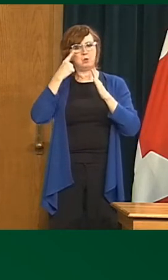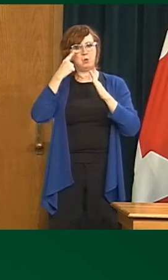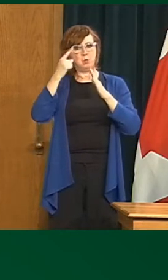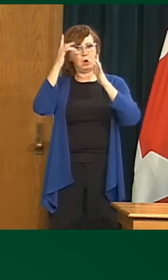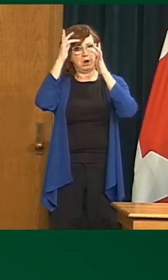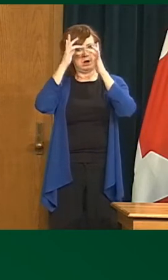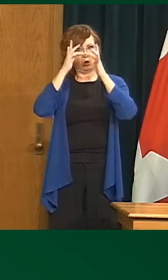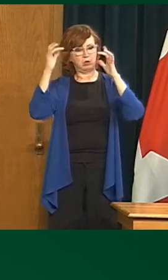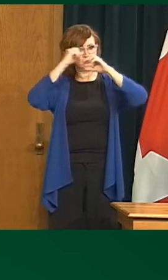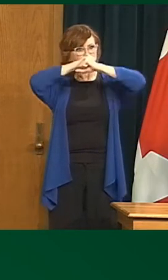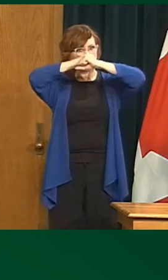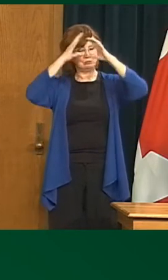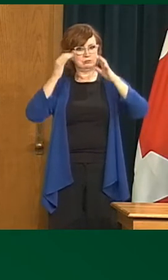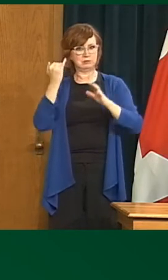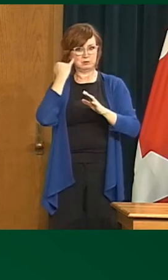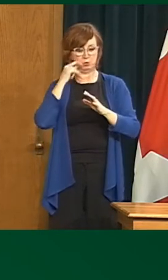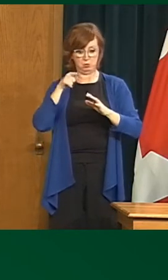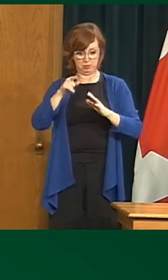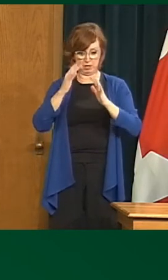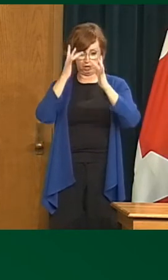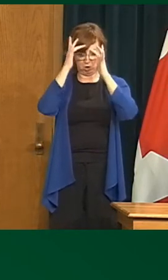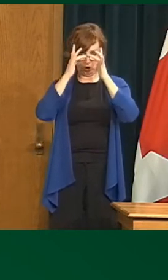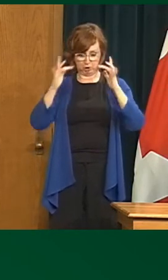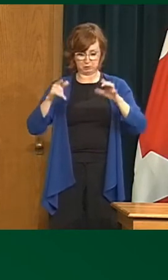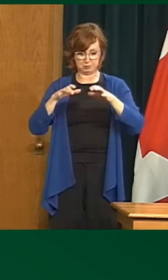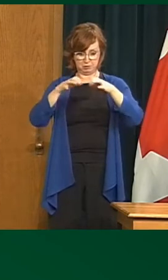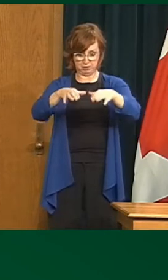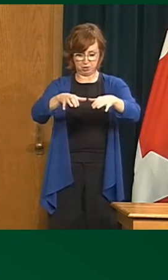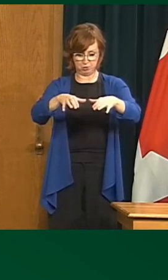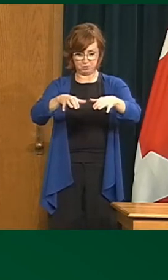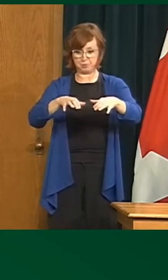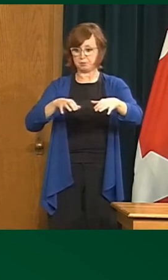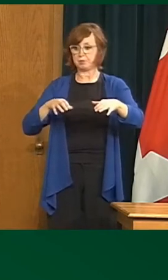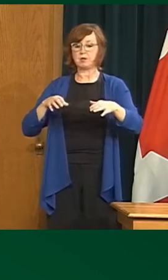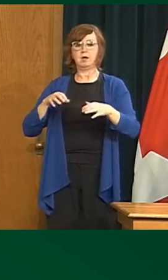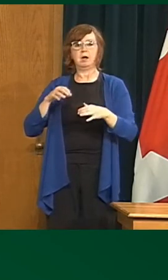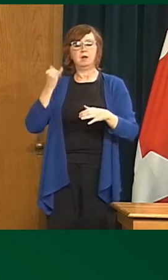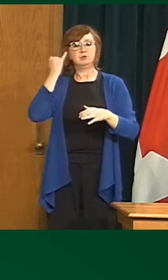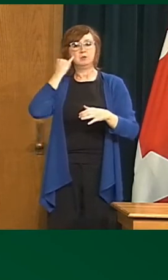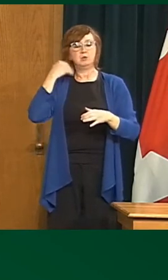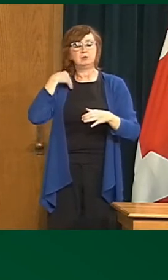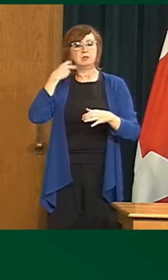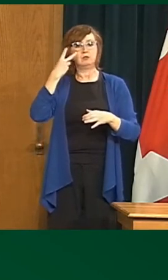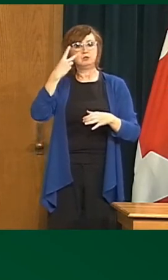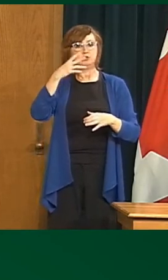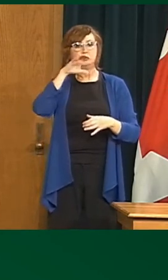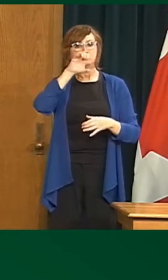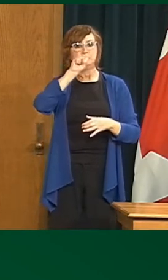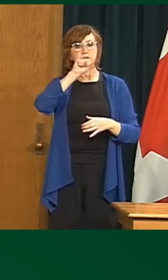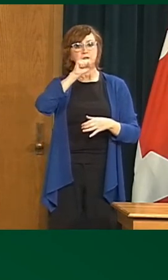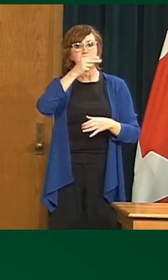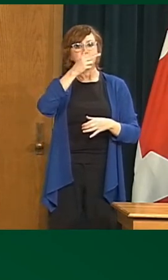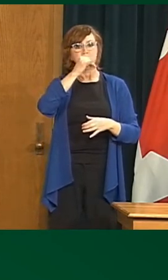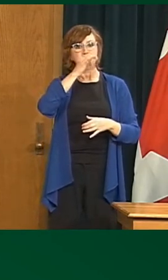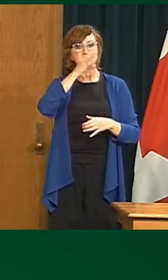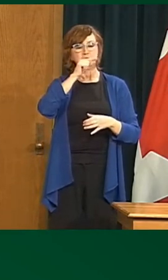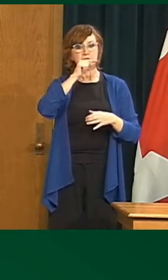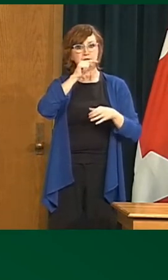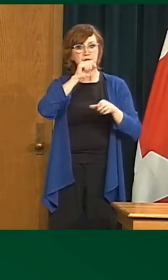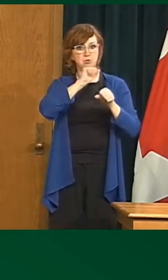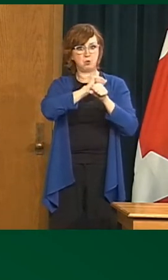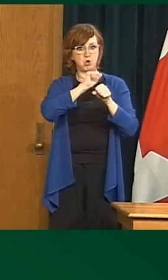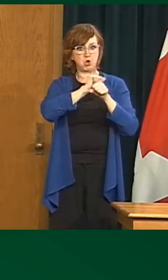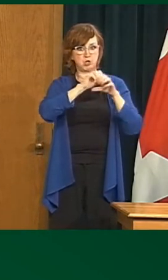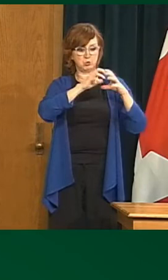that these places are kept COVID free, or any COVID cases are identified very, very early, so